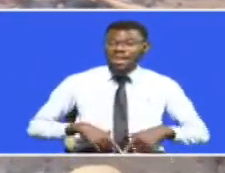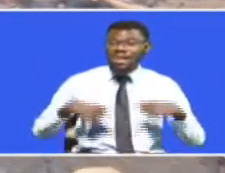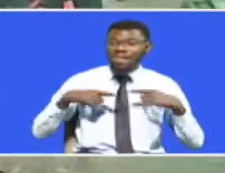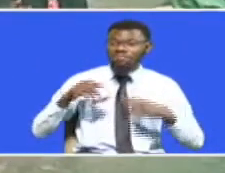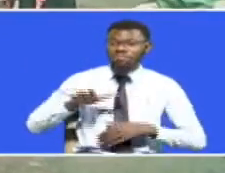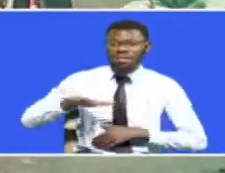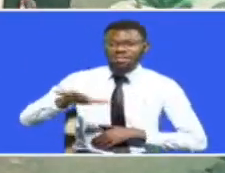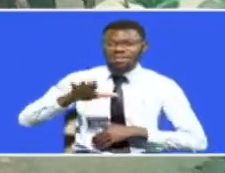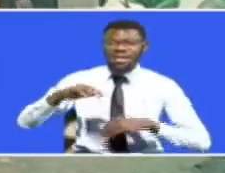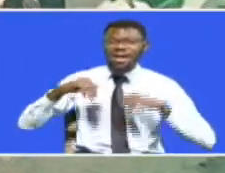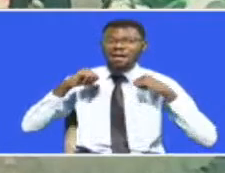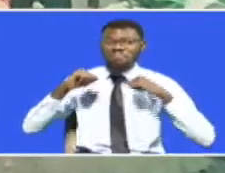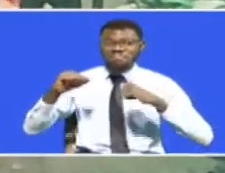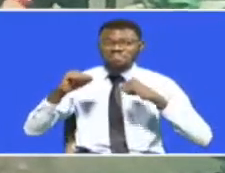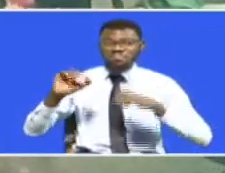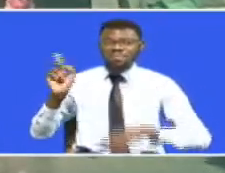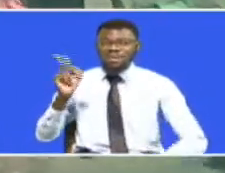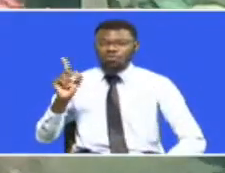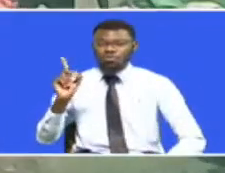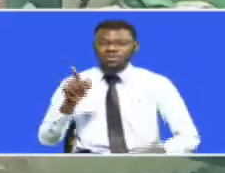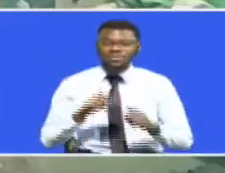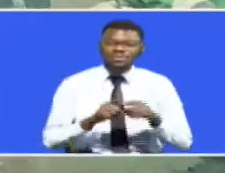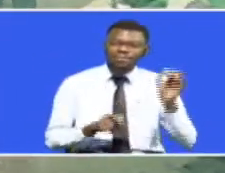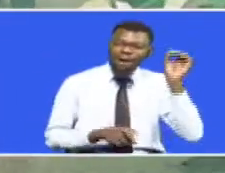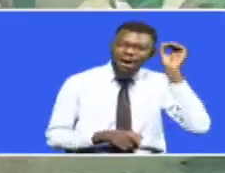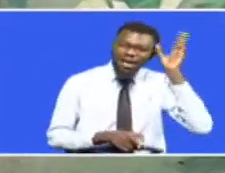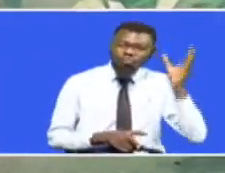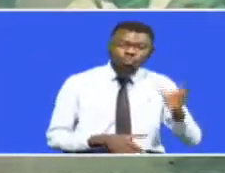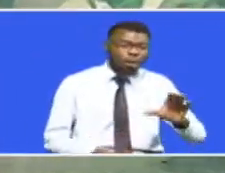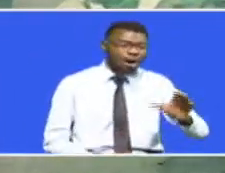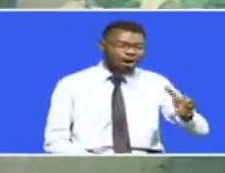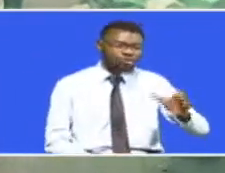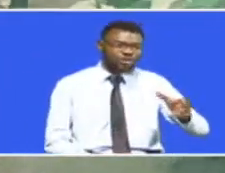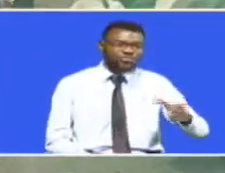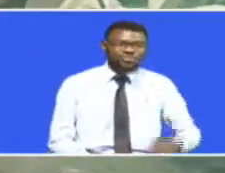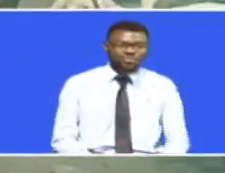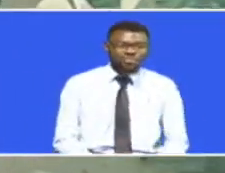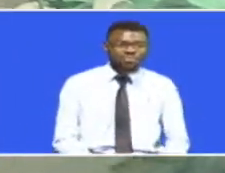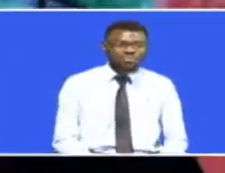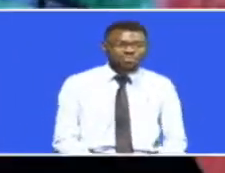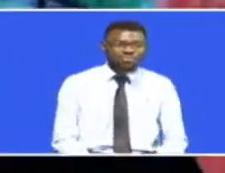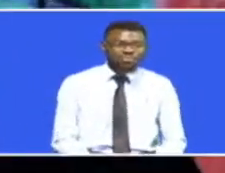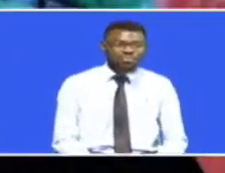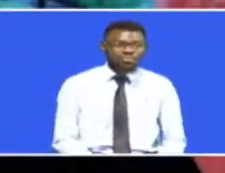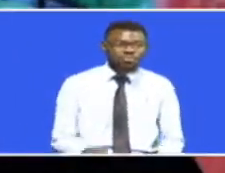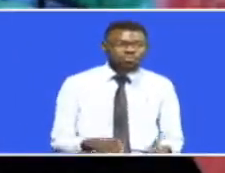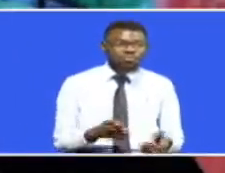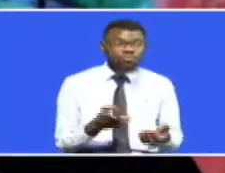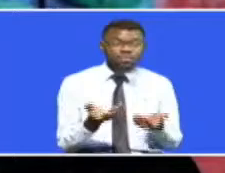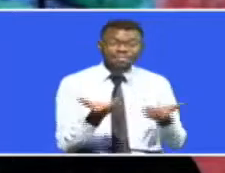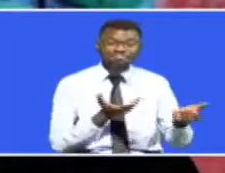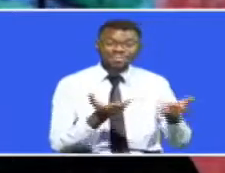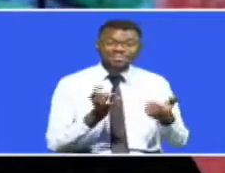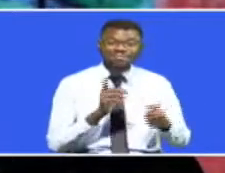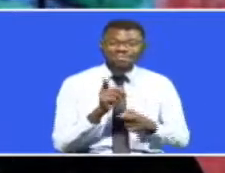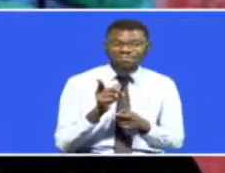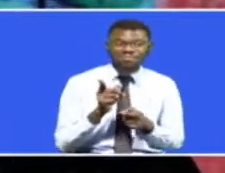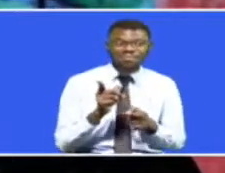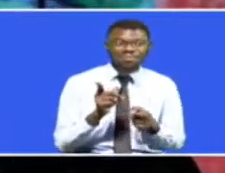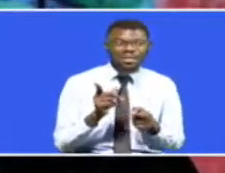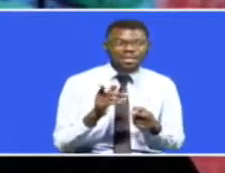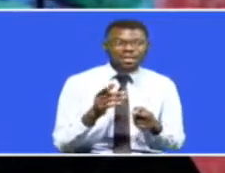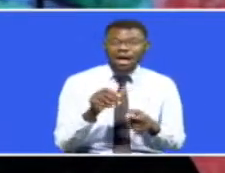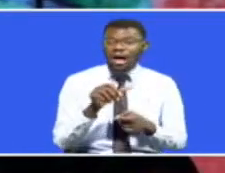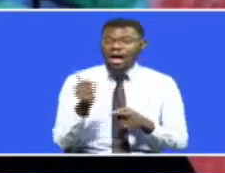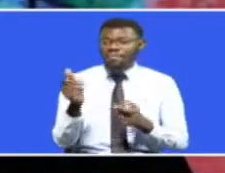in Nairobi and Kiambu counties. Hakuna mtu nimeona anapiga hiyo cham na kona biashara